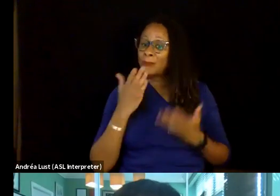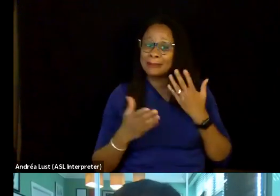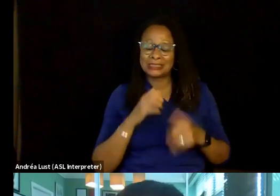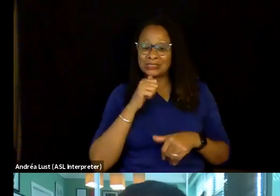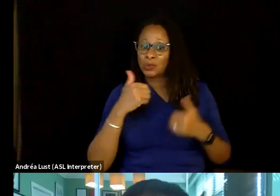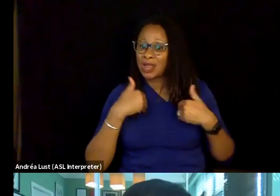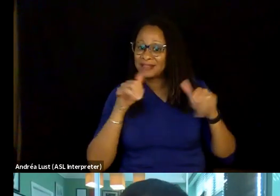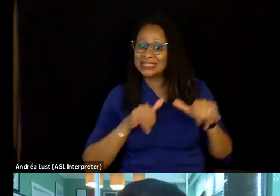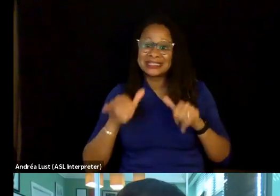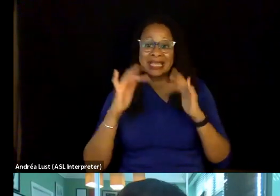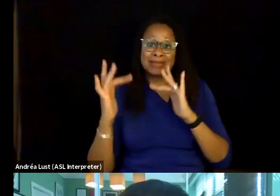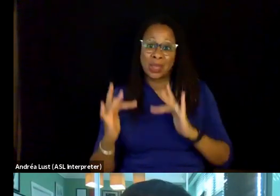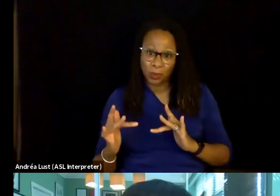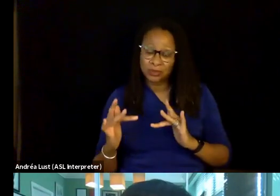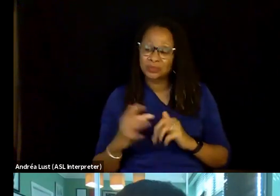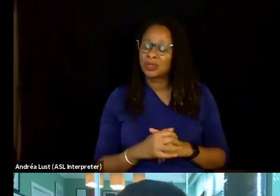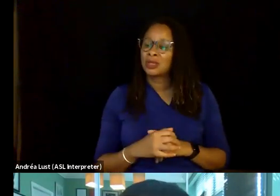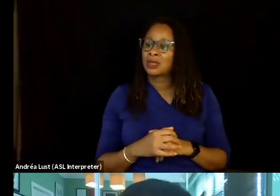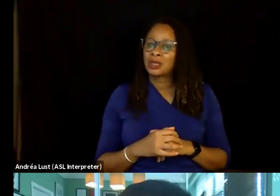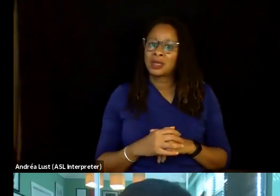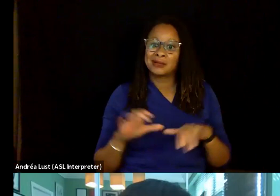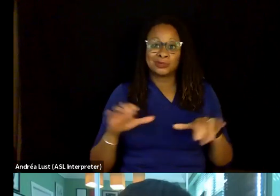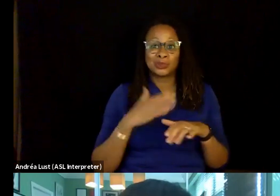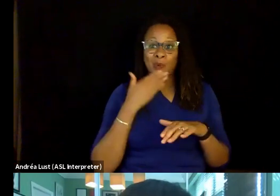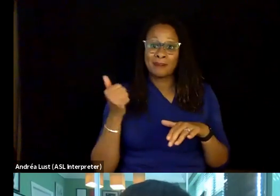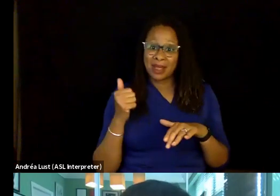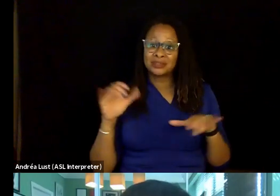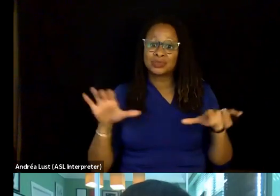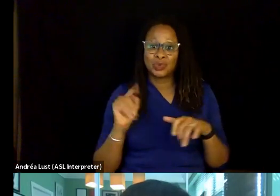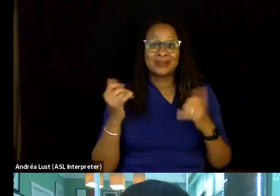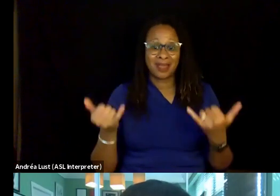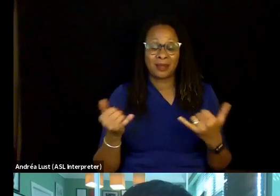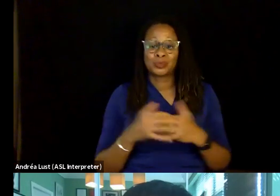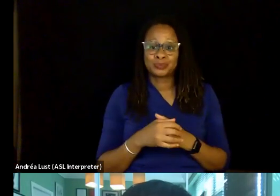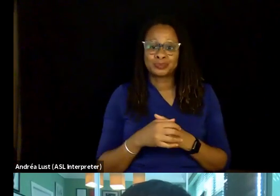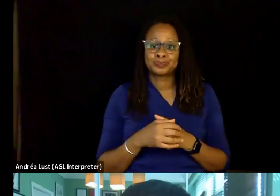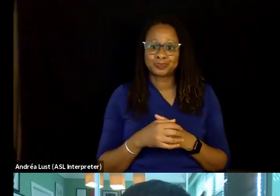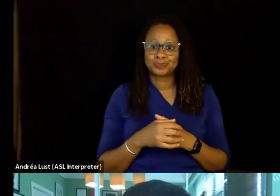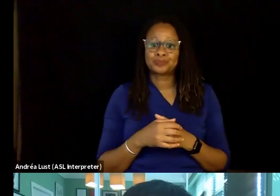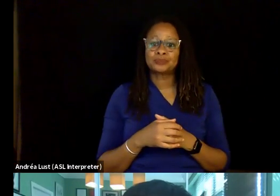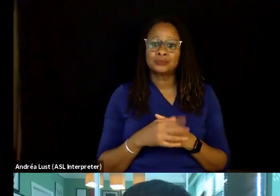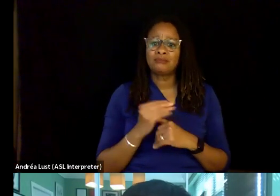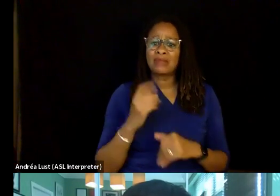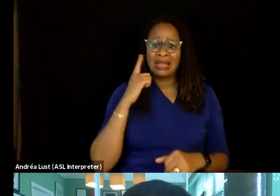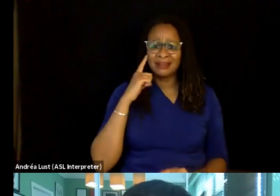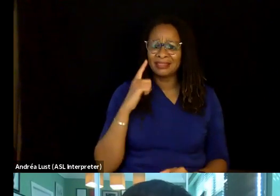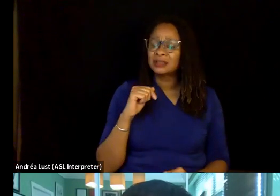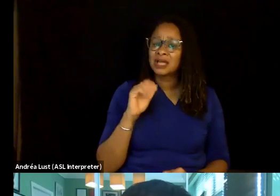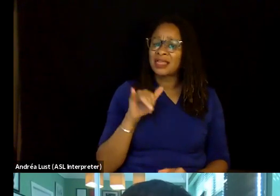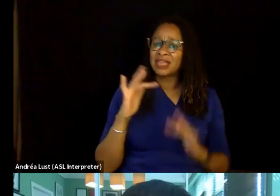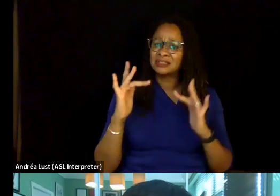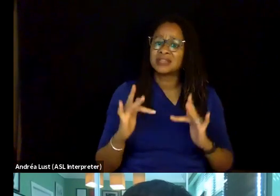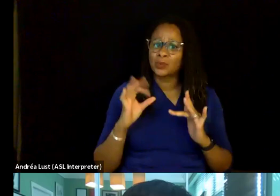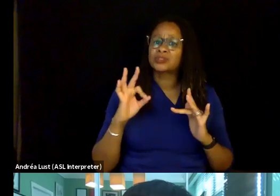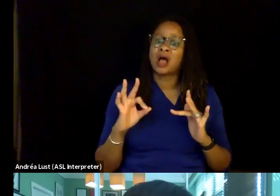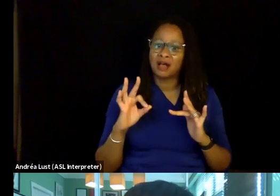the same networks, we do our best to do that now, you know? And I think that's the network of